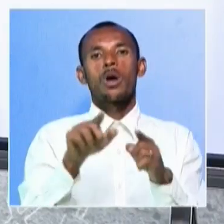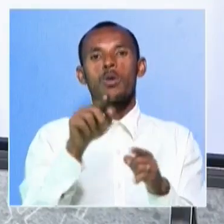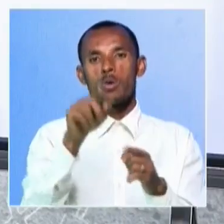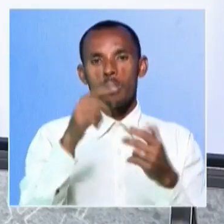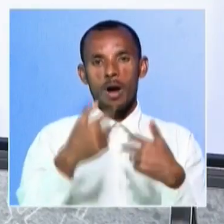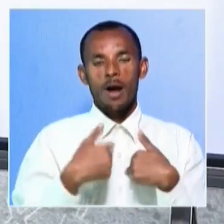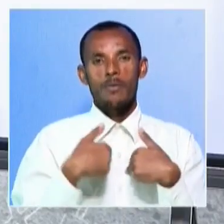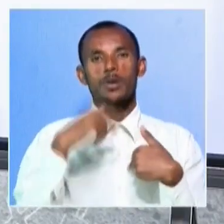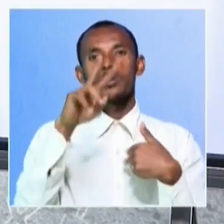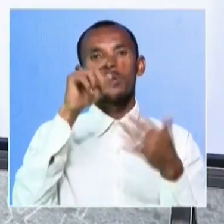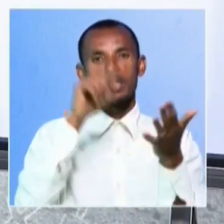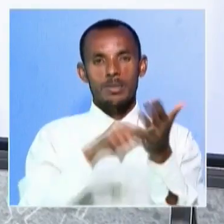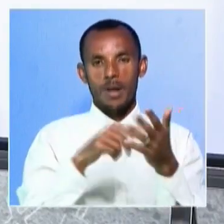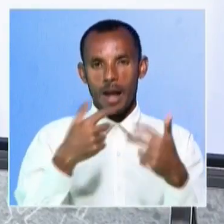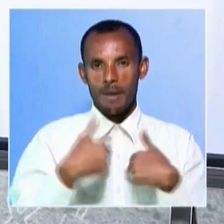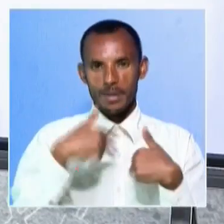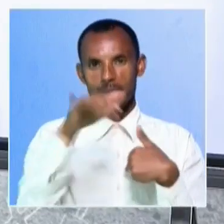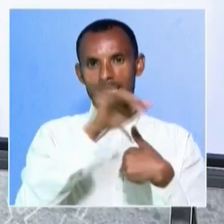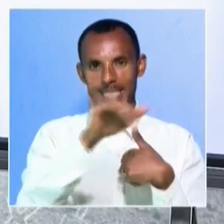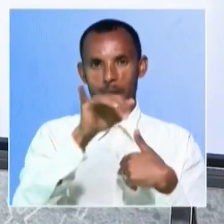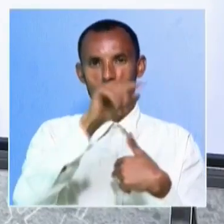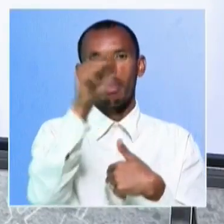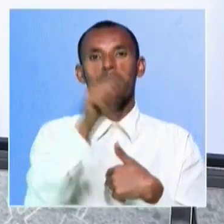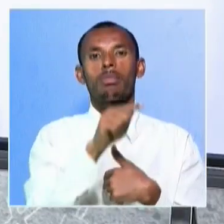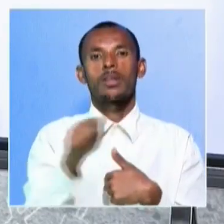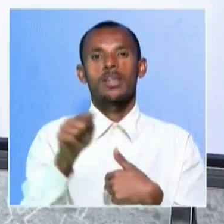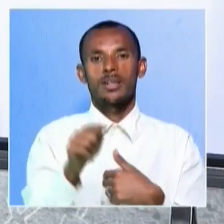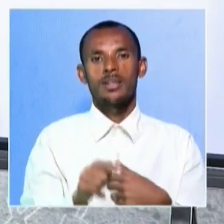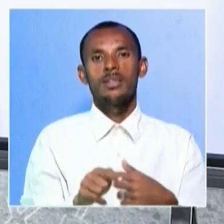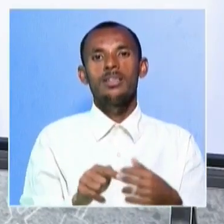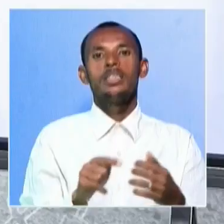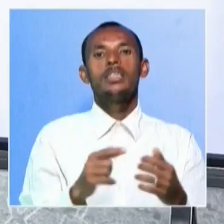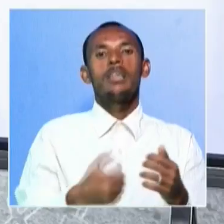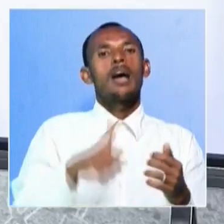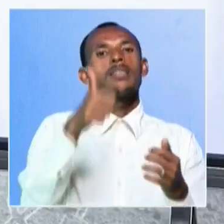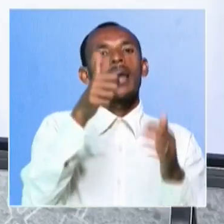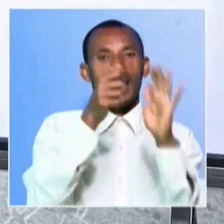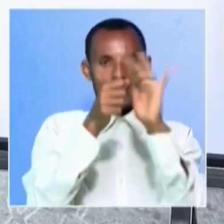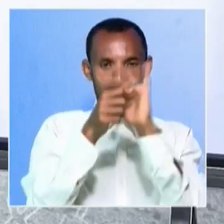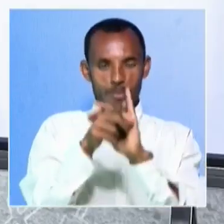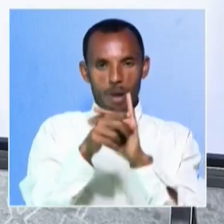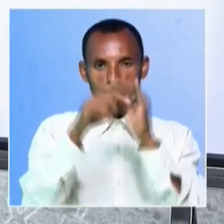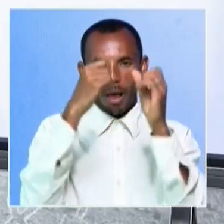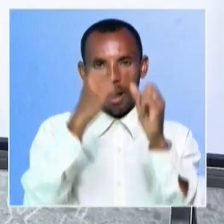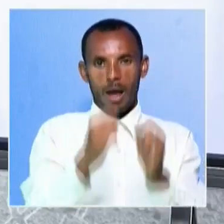two decimals having the same integer. The other example can be,